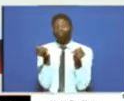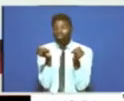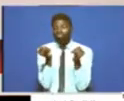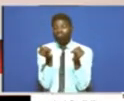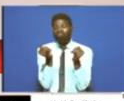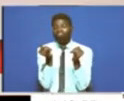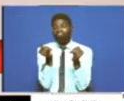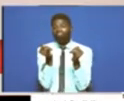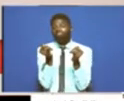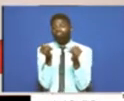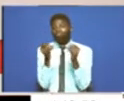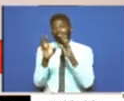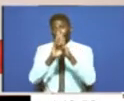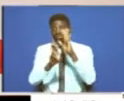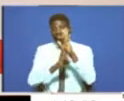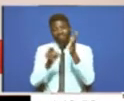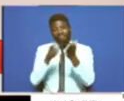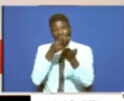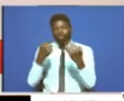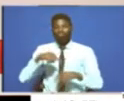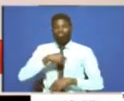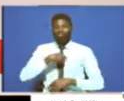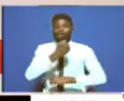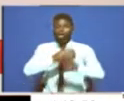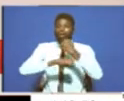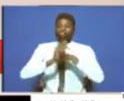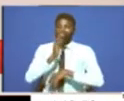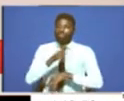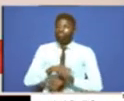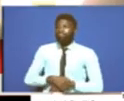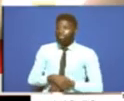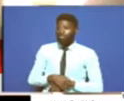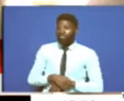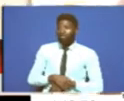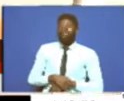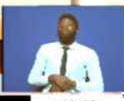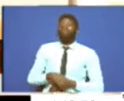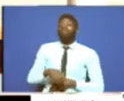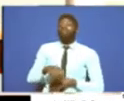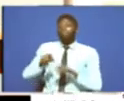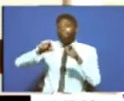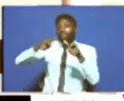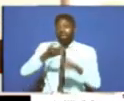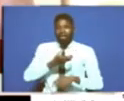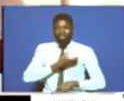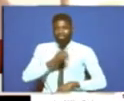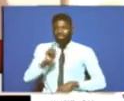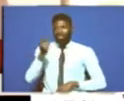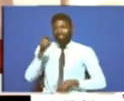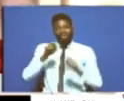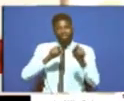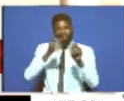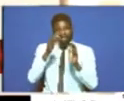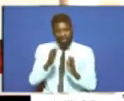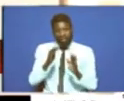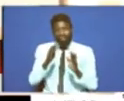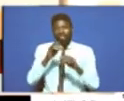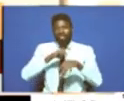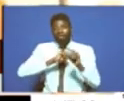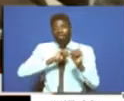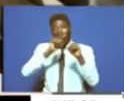we are going to revoke. Media Council of Kenya Coast Region Manager Maureen Moody, who attended the event, said the council is mandated to sensitize the